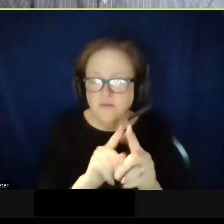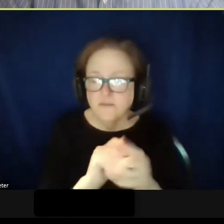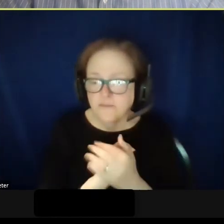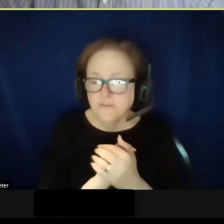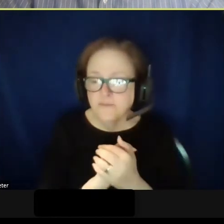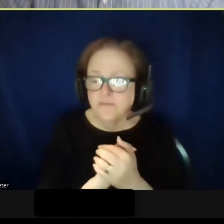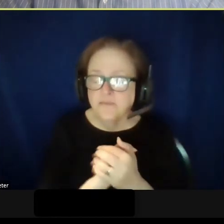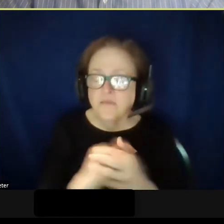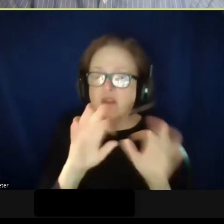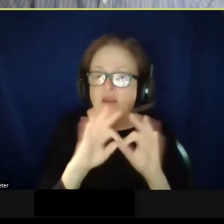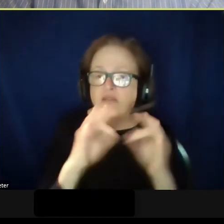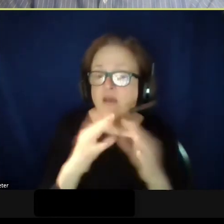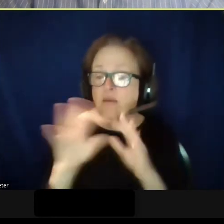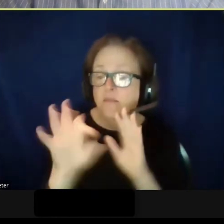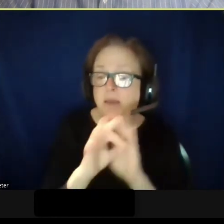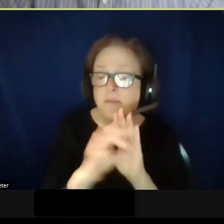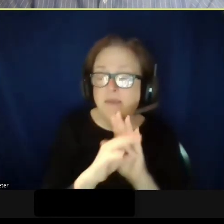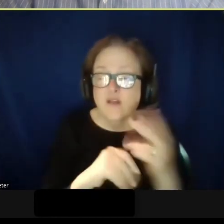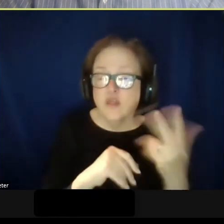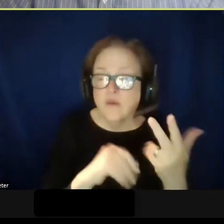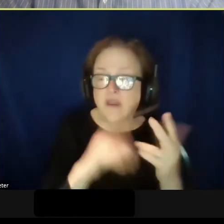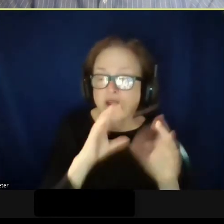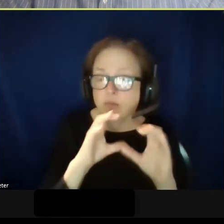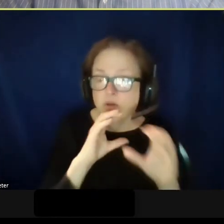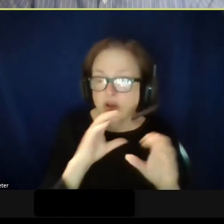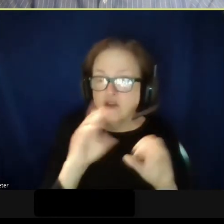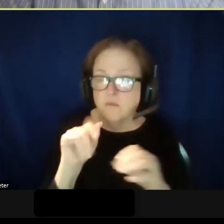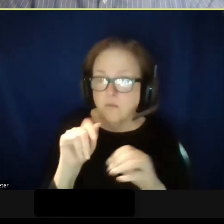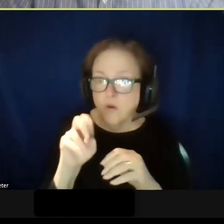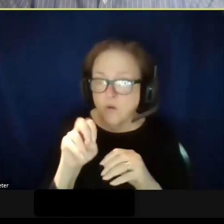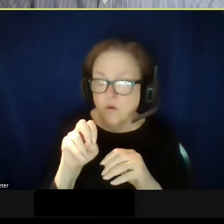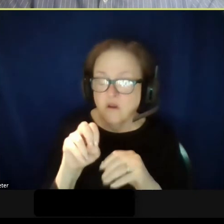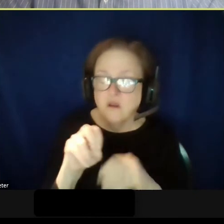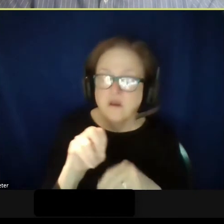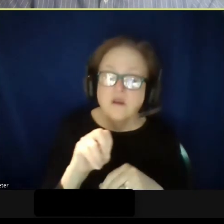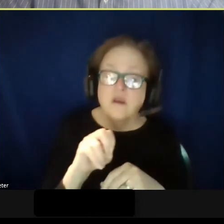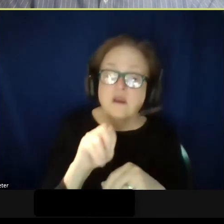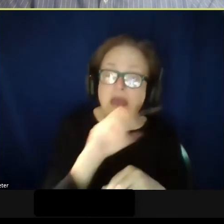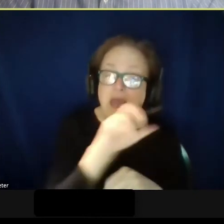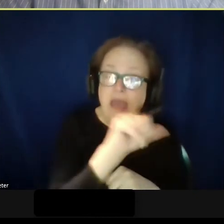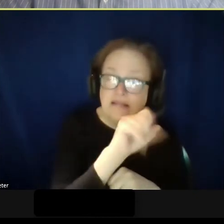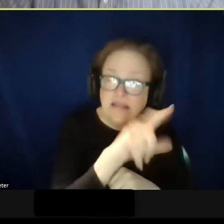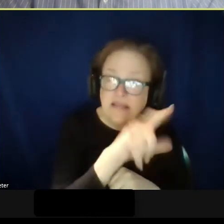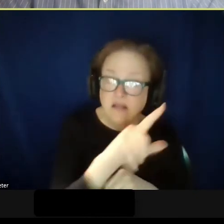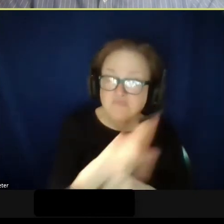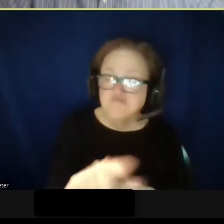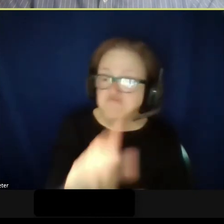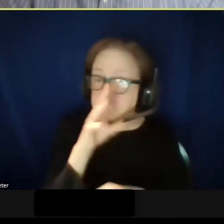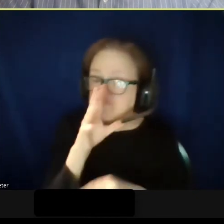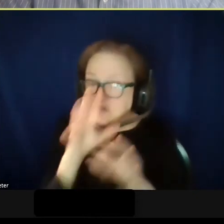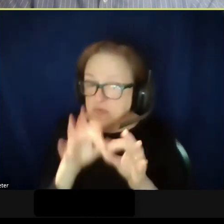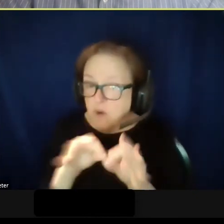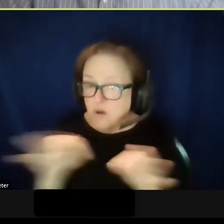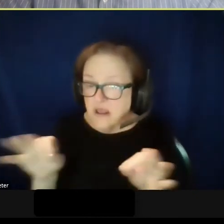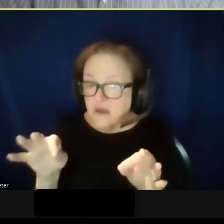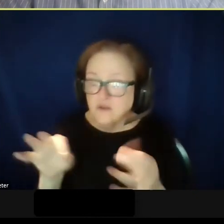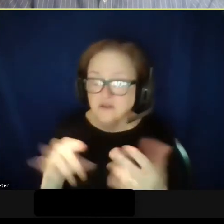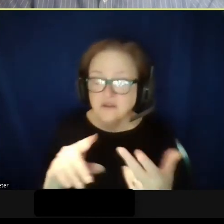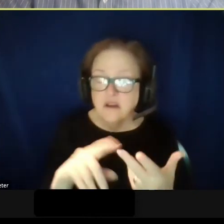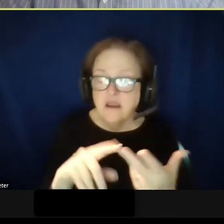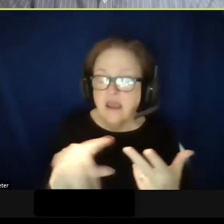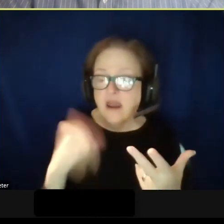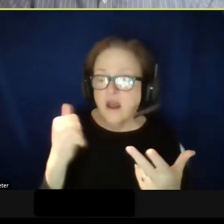Families can choose from three communication modes, American sign language, oral communication, and those that use total